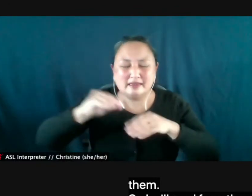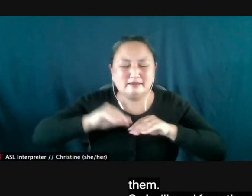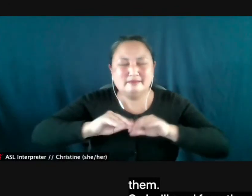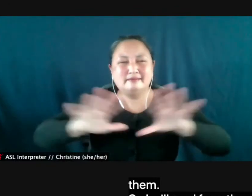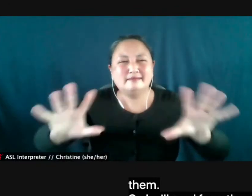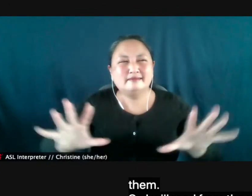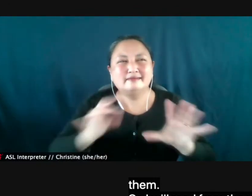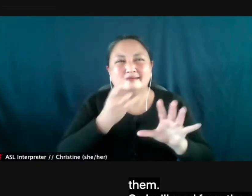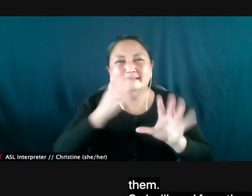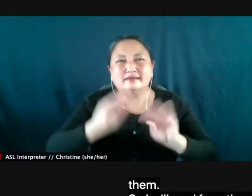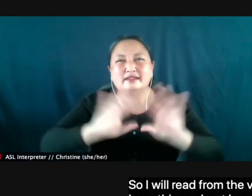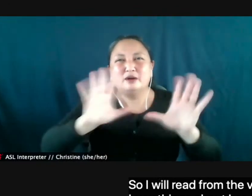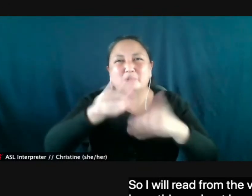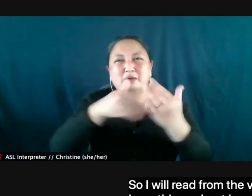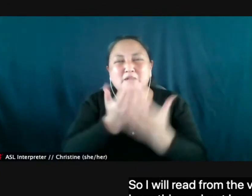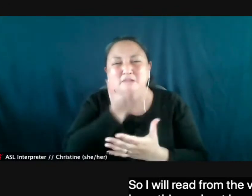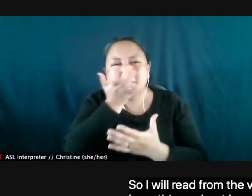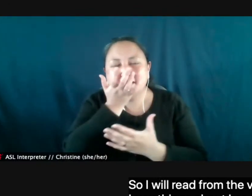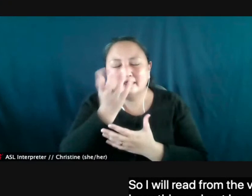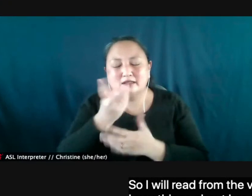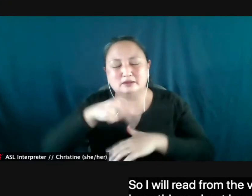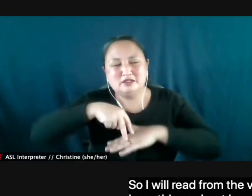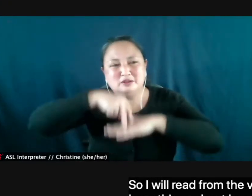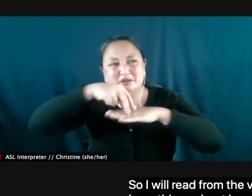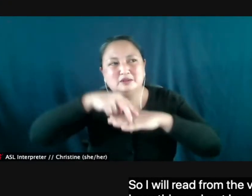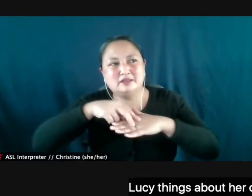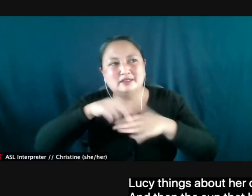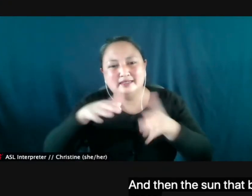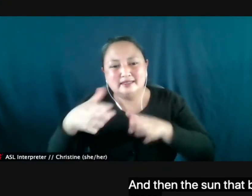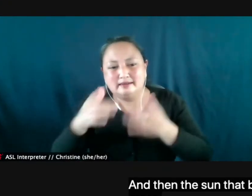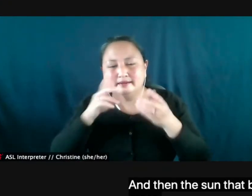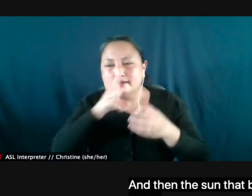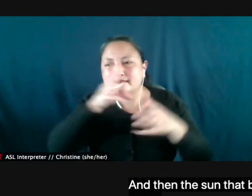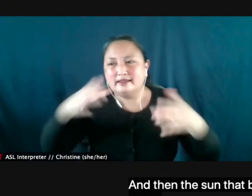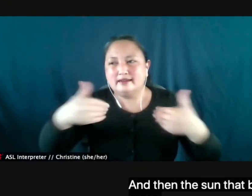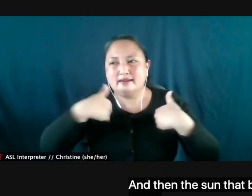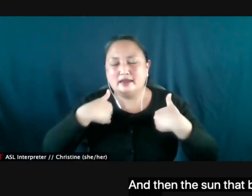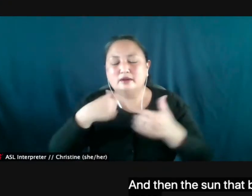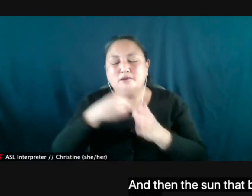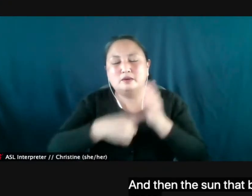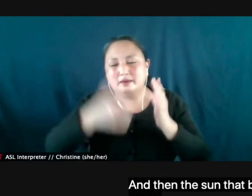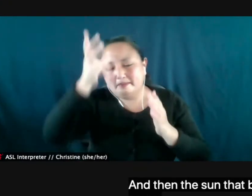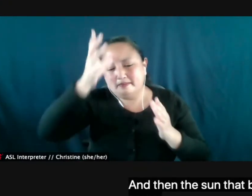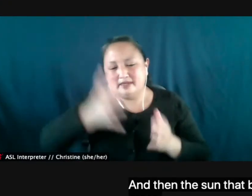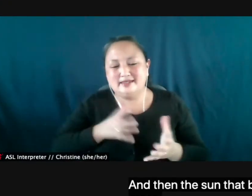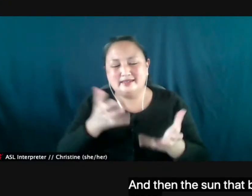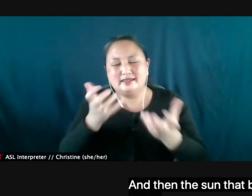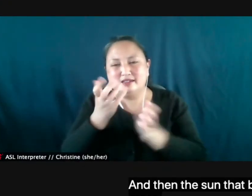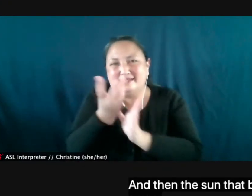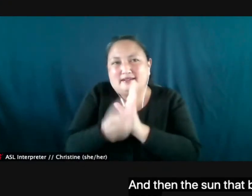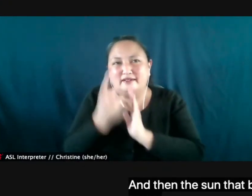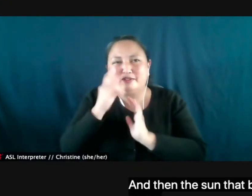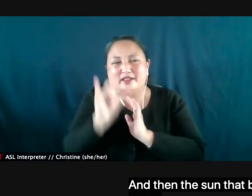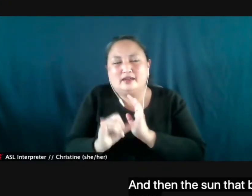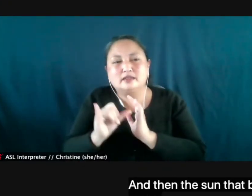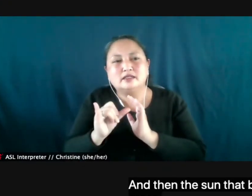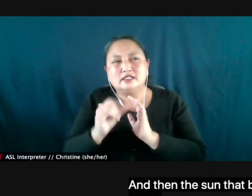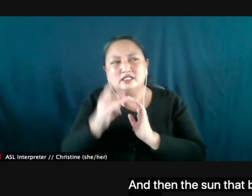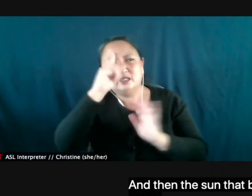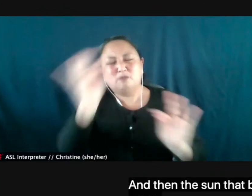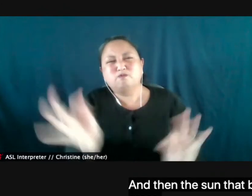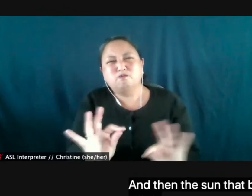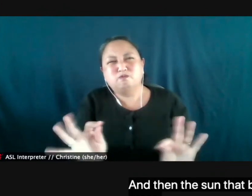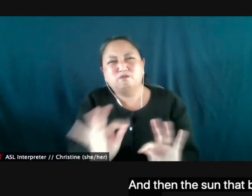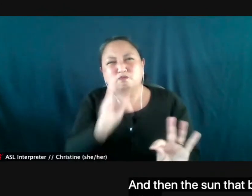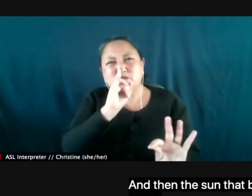thinks about when she stood in a dead lake and held what men desired and died for. She thinks that was nothing,